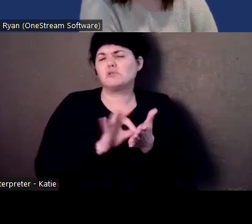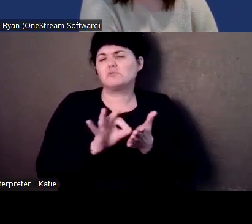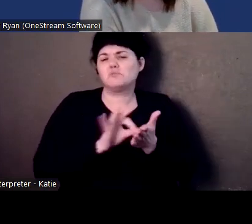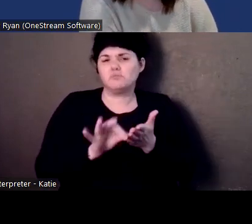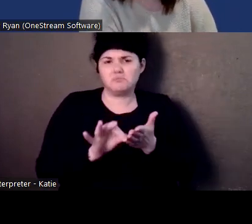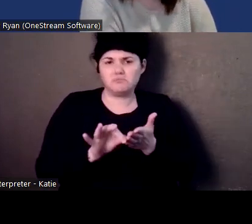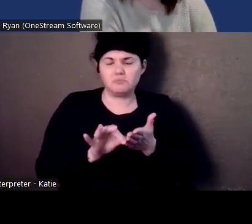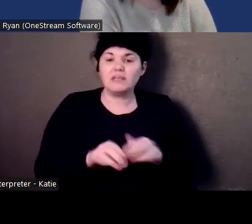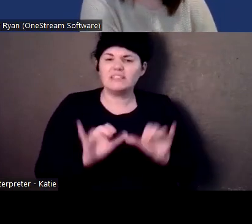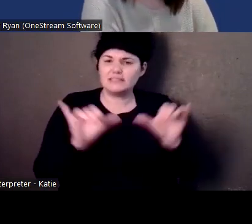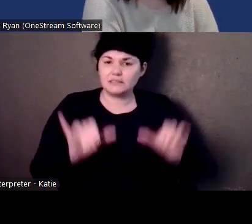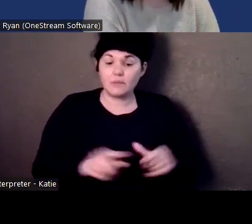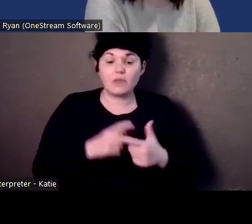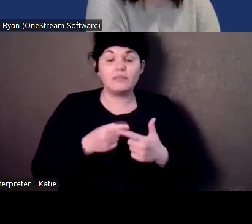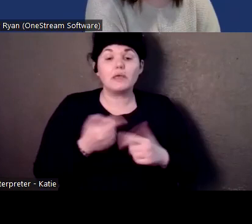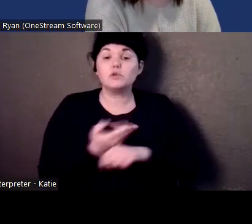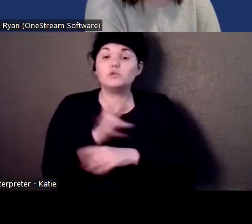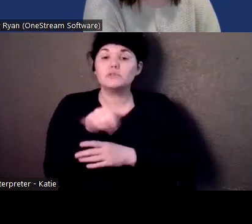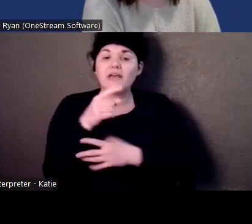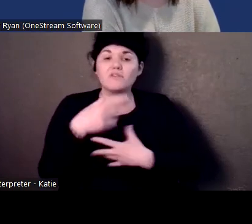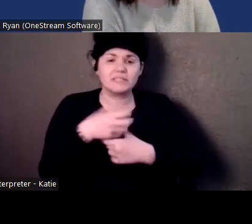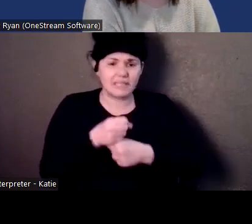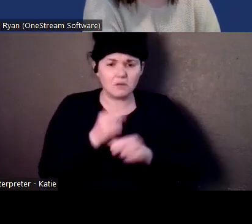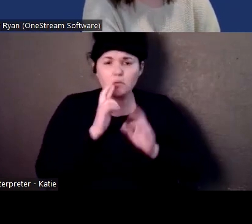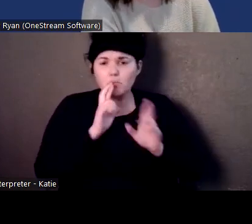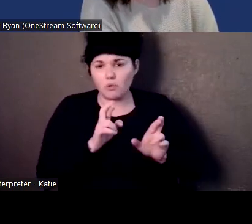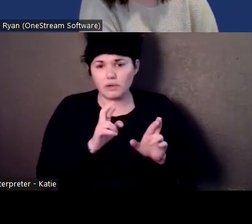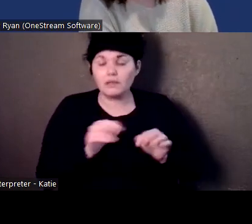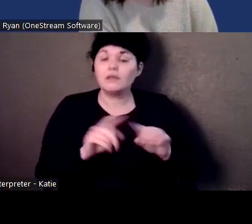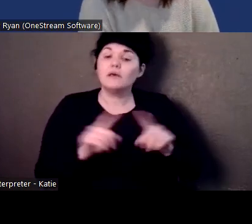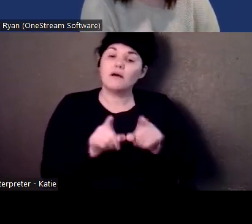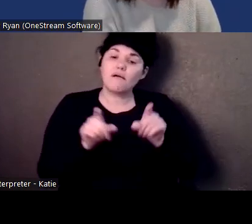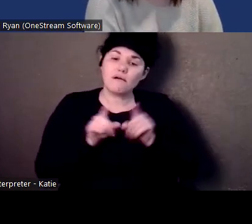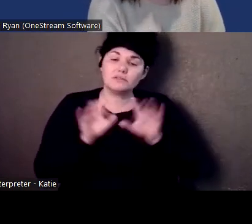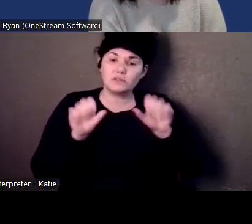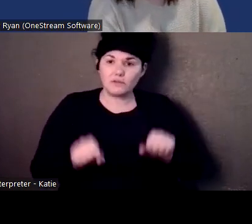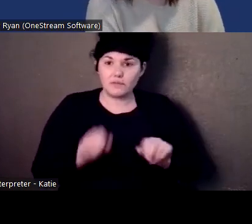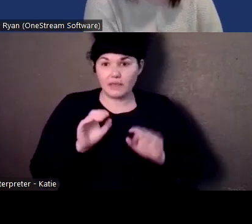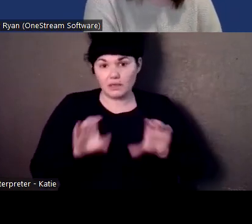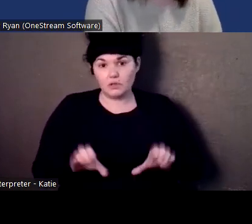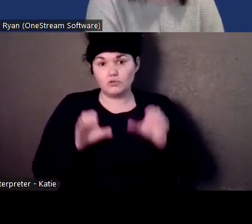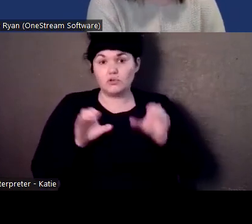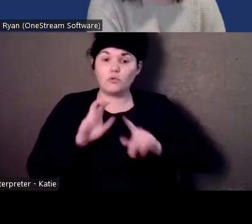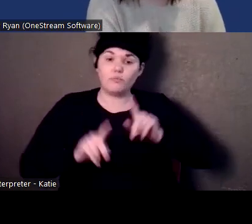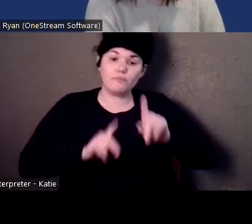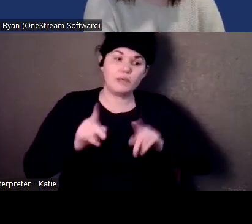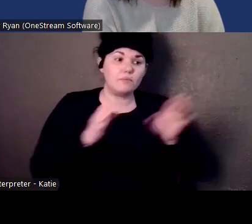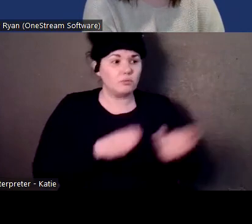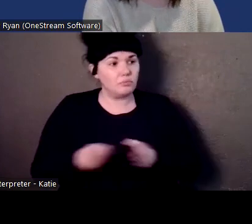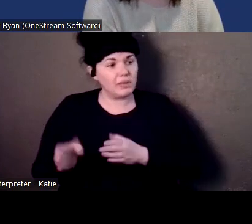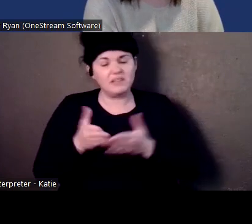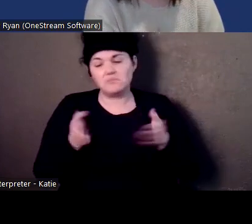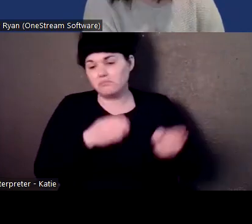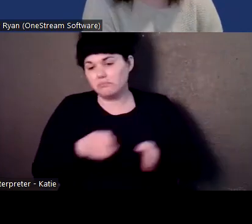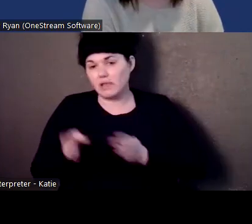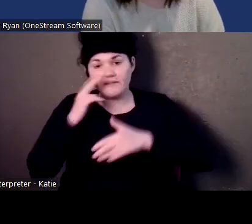financial consolidation and reporting. But then from there, they can also do things as, people planning, thing planning, forecasting, budgeting, and